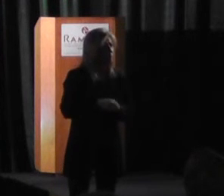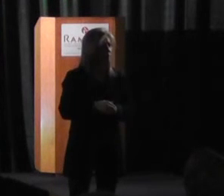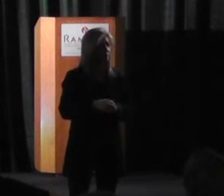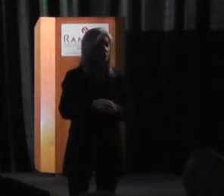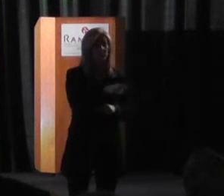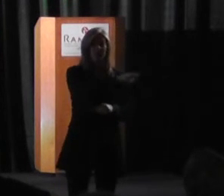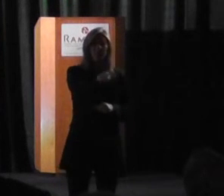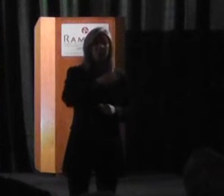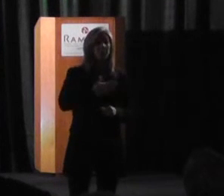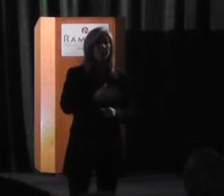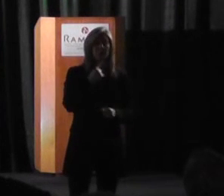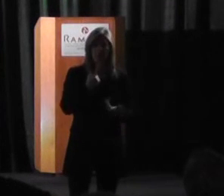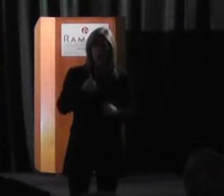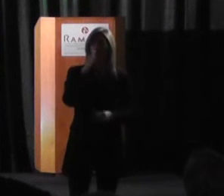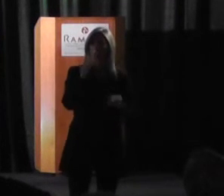in class,